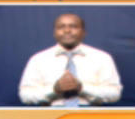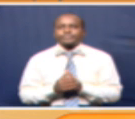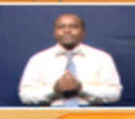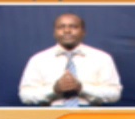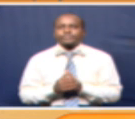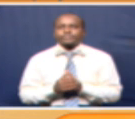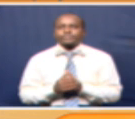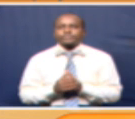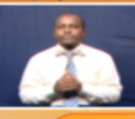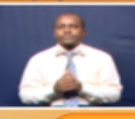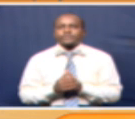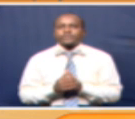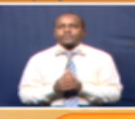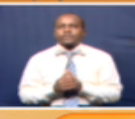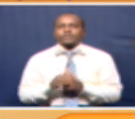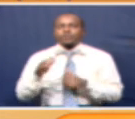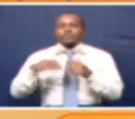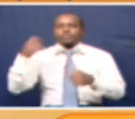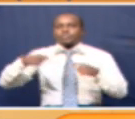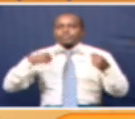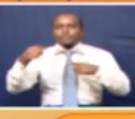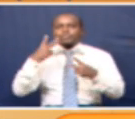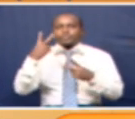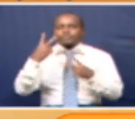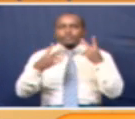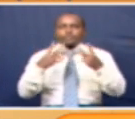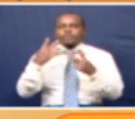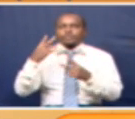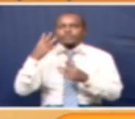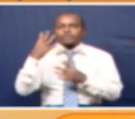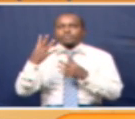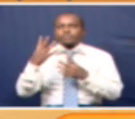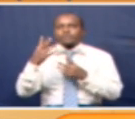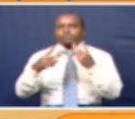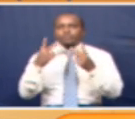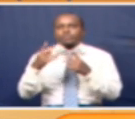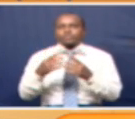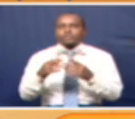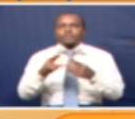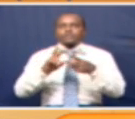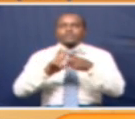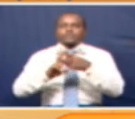Right, keep talking to us. Text us 22422 on Twitter using the hashtag